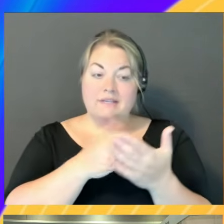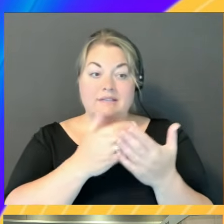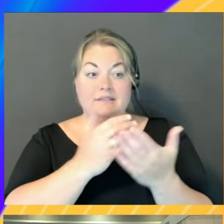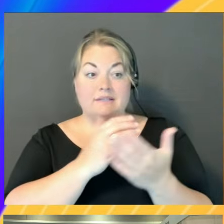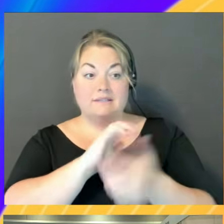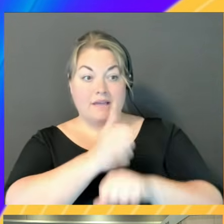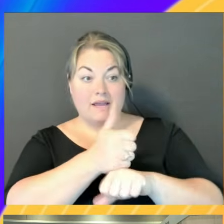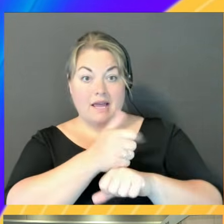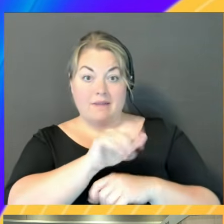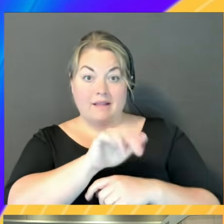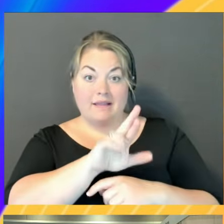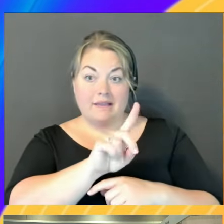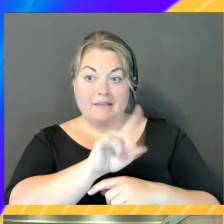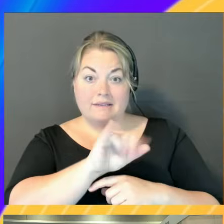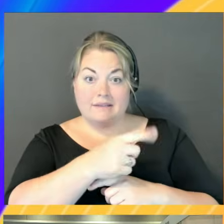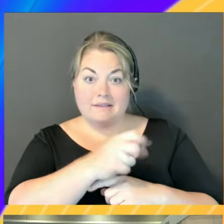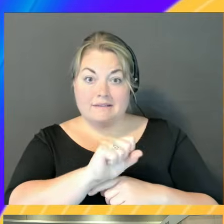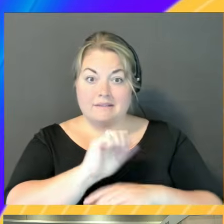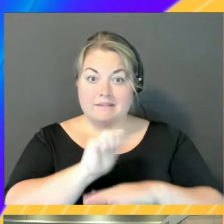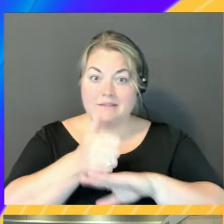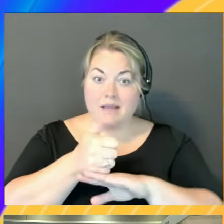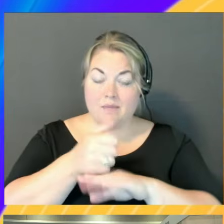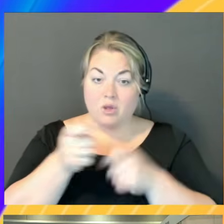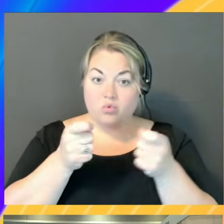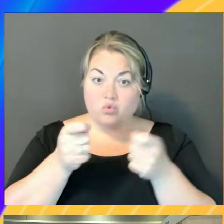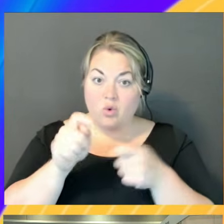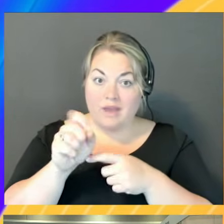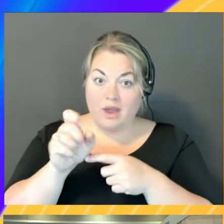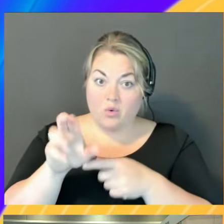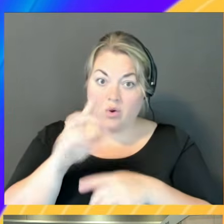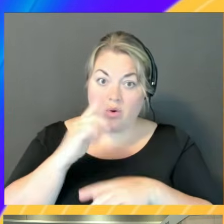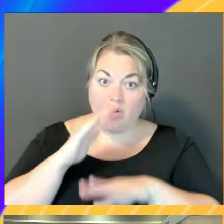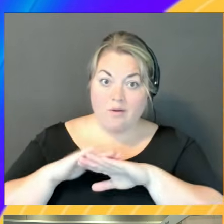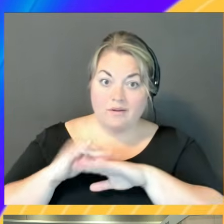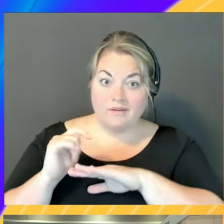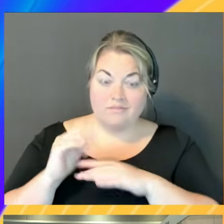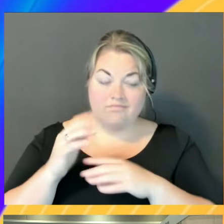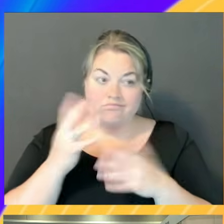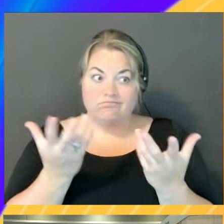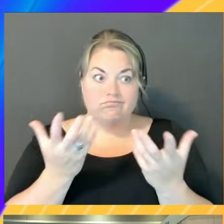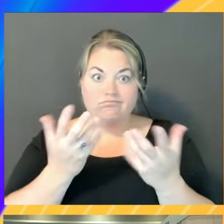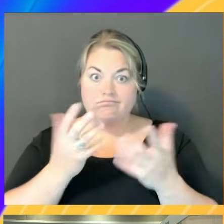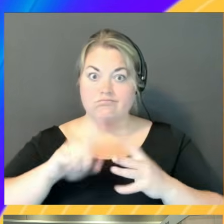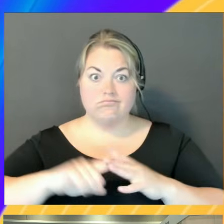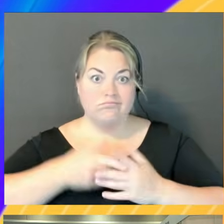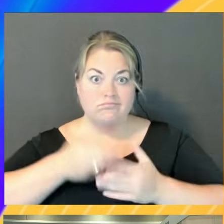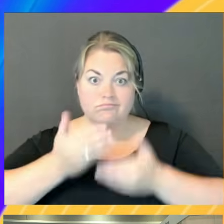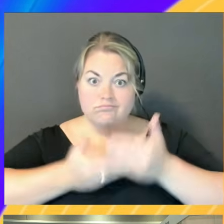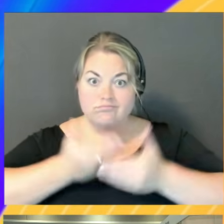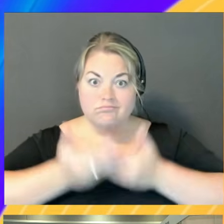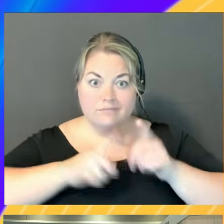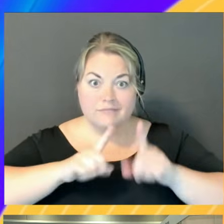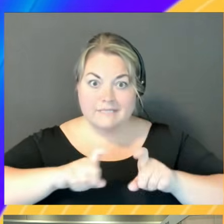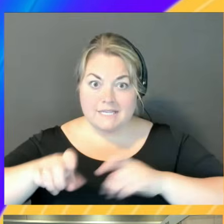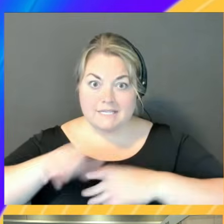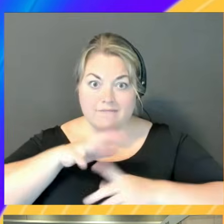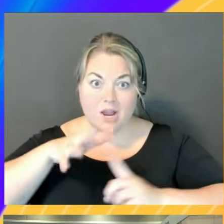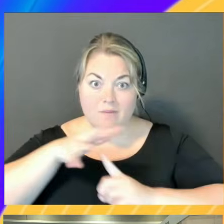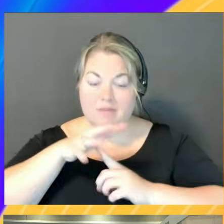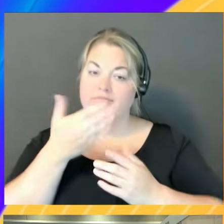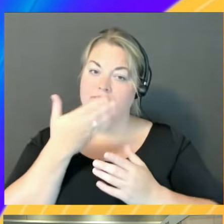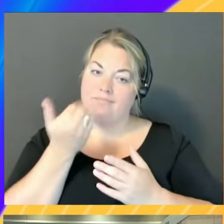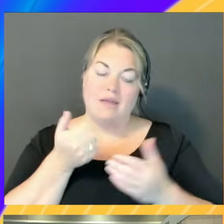control tower on it, then set up Landing Zone Accelerator, and just get your hands on a keyboard, try it out in a test environment. It's the best way to get familiar